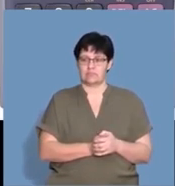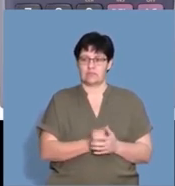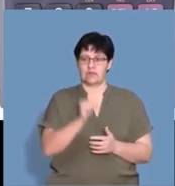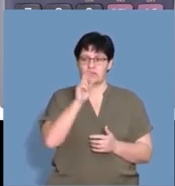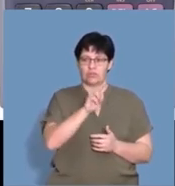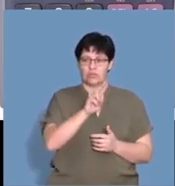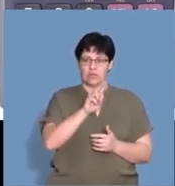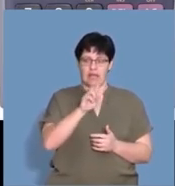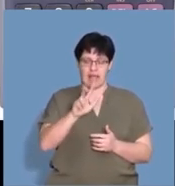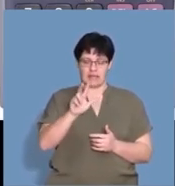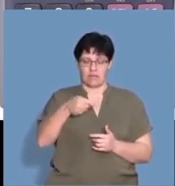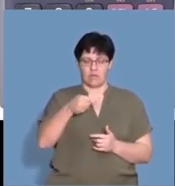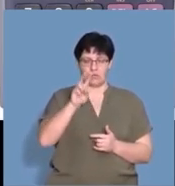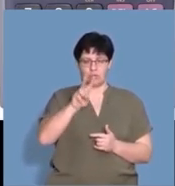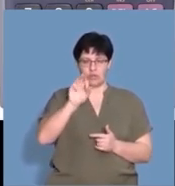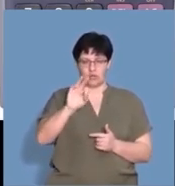got